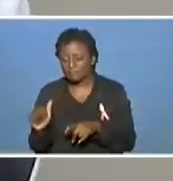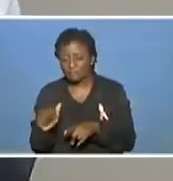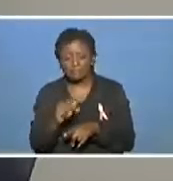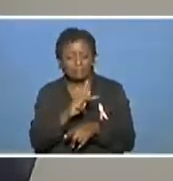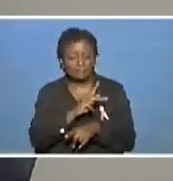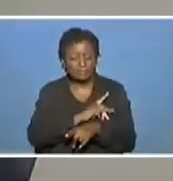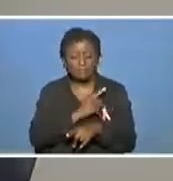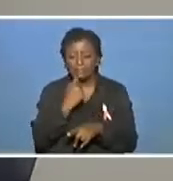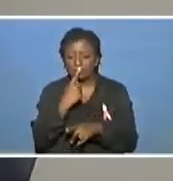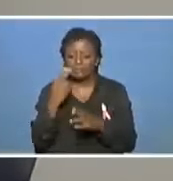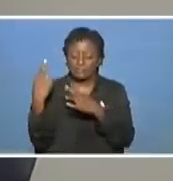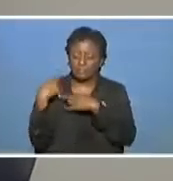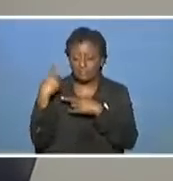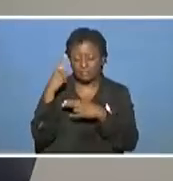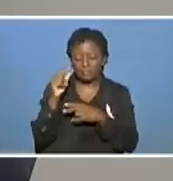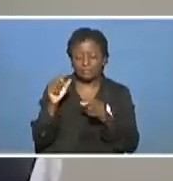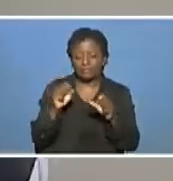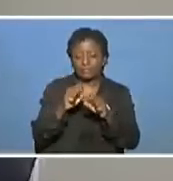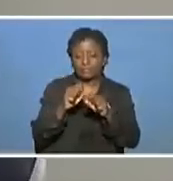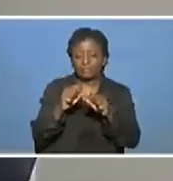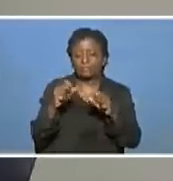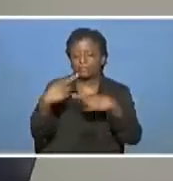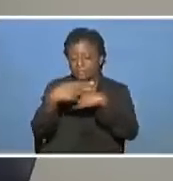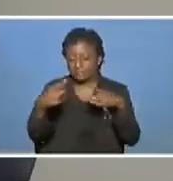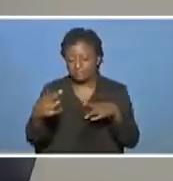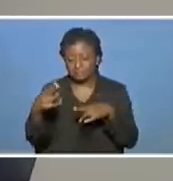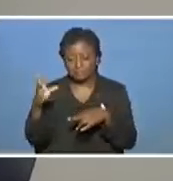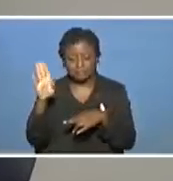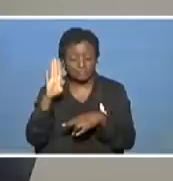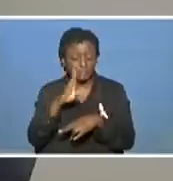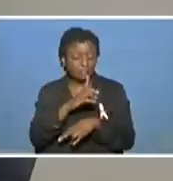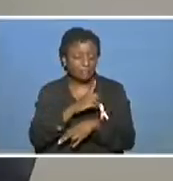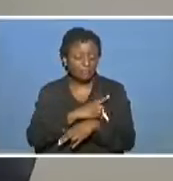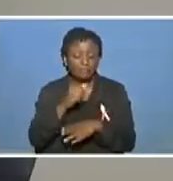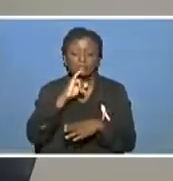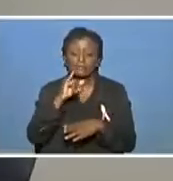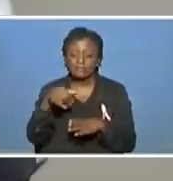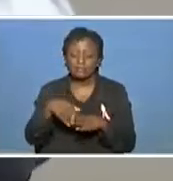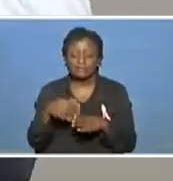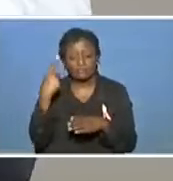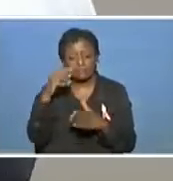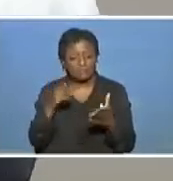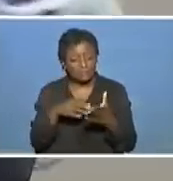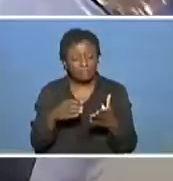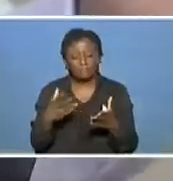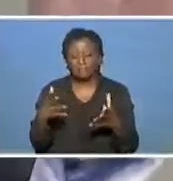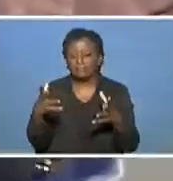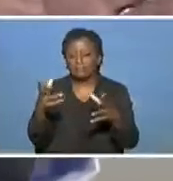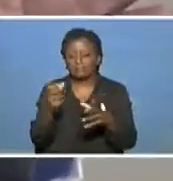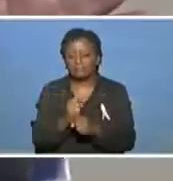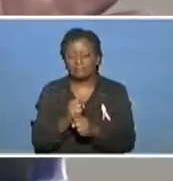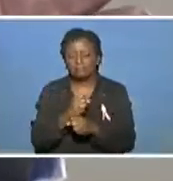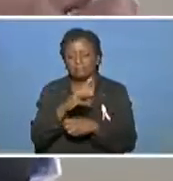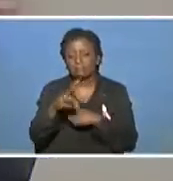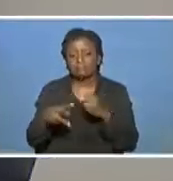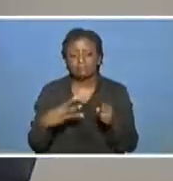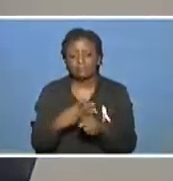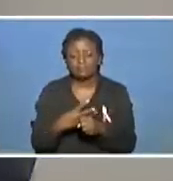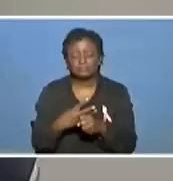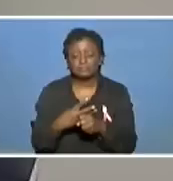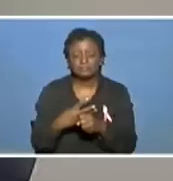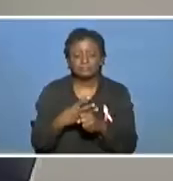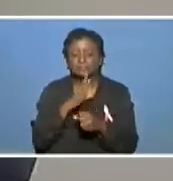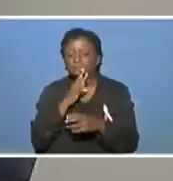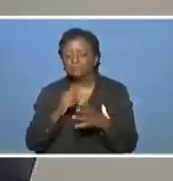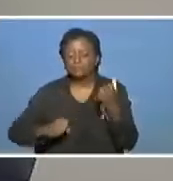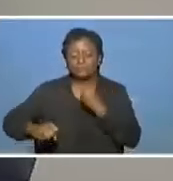Dean was in. But I would say, for advice, man, take the world by storm. You